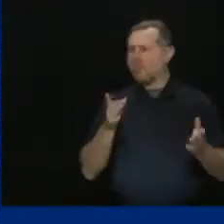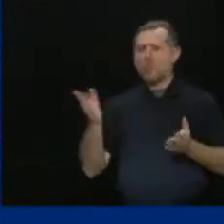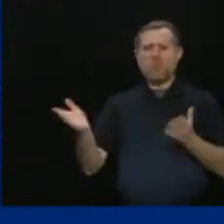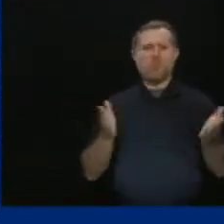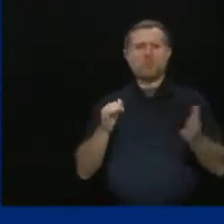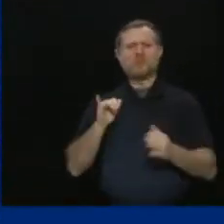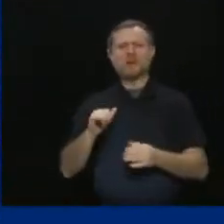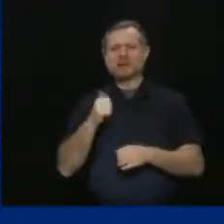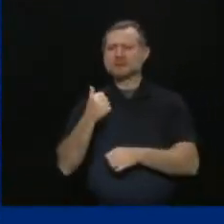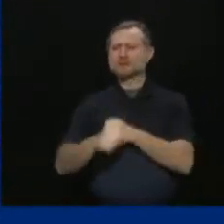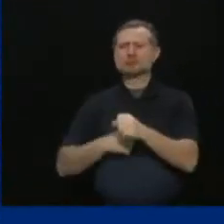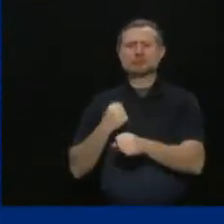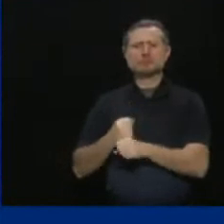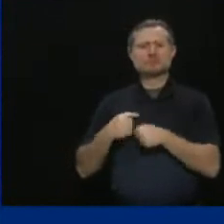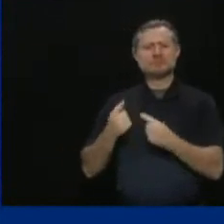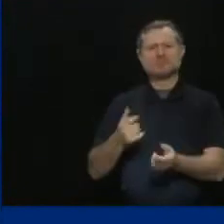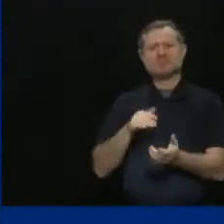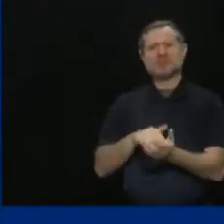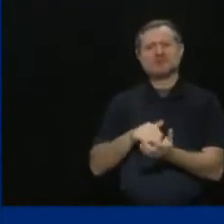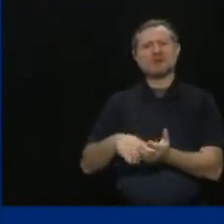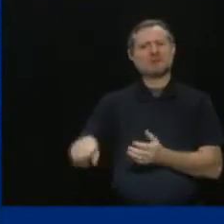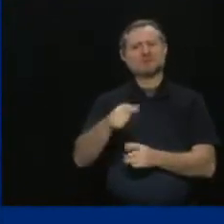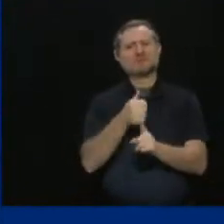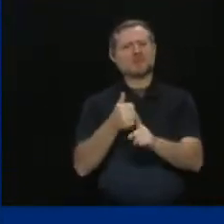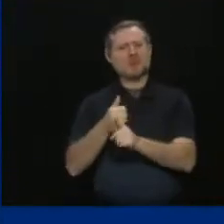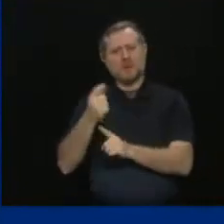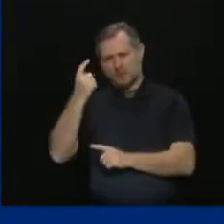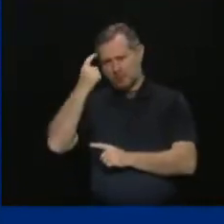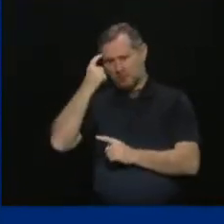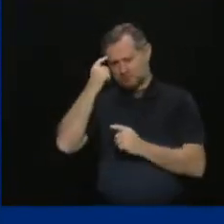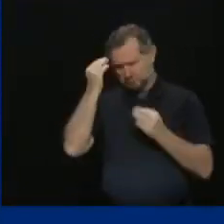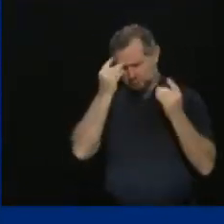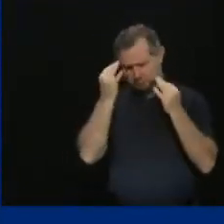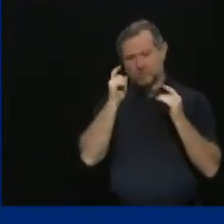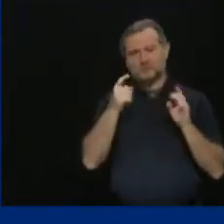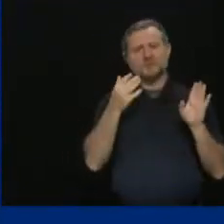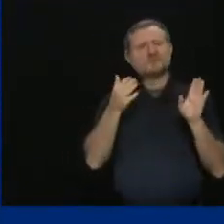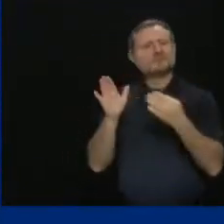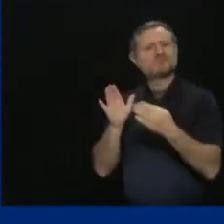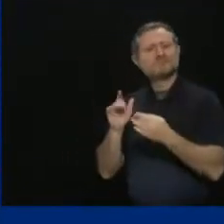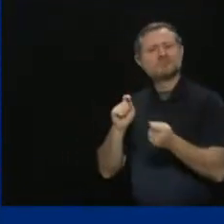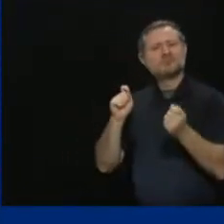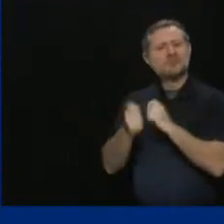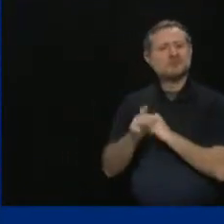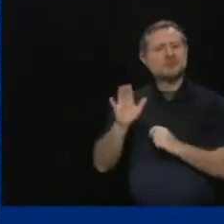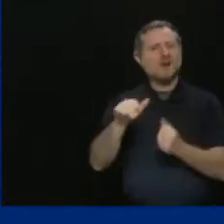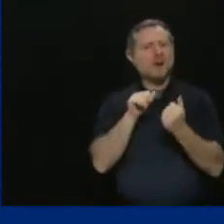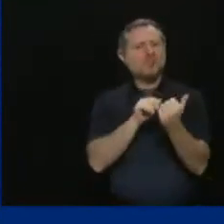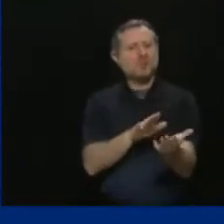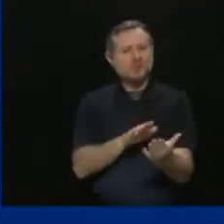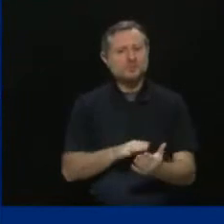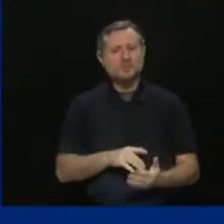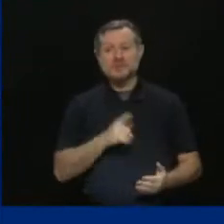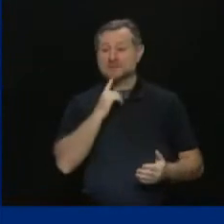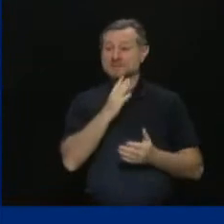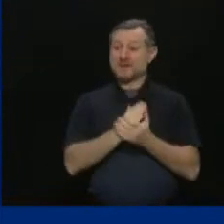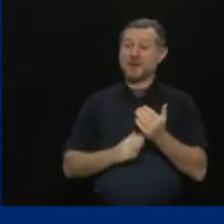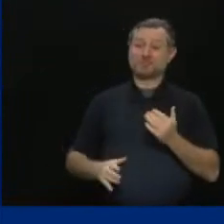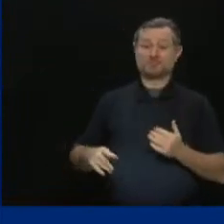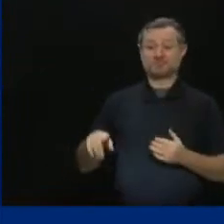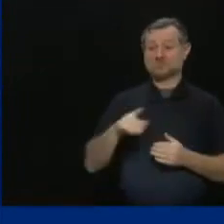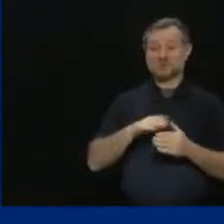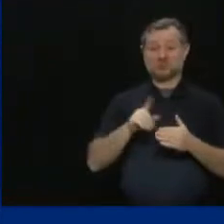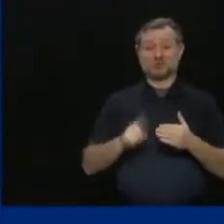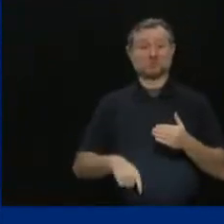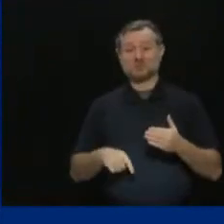decade the thinking around this, and I thank the medical profession for changing their approach. Some of it was legislation that I had worked on